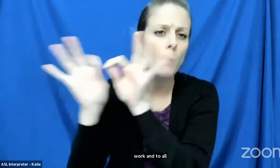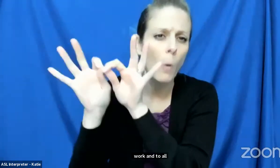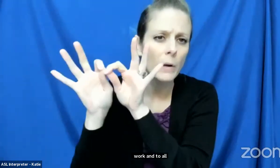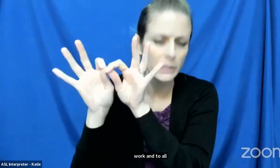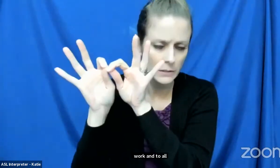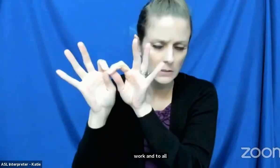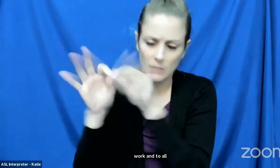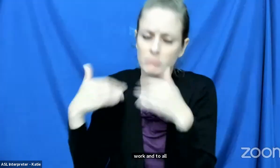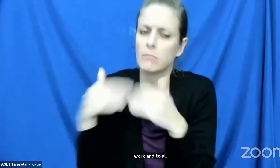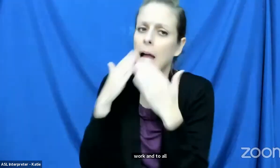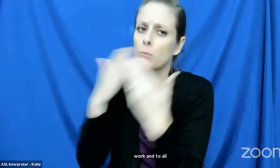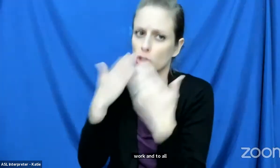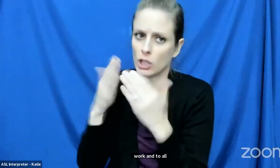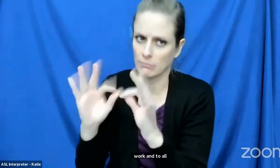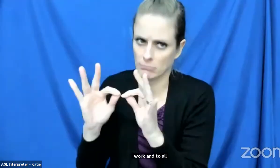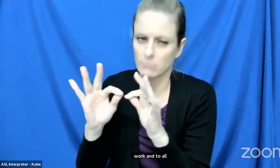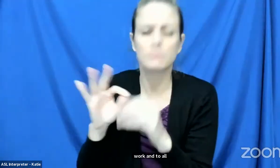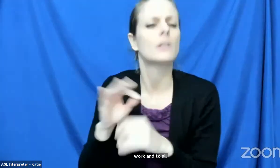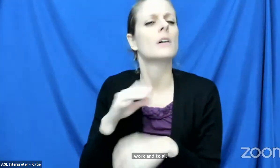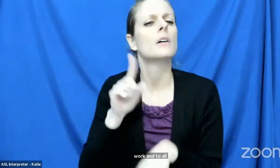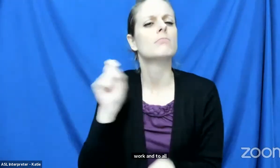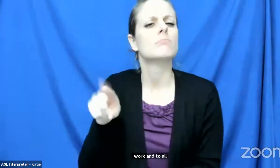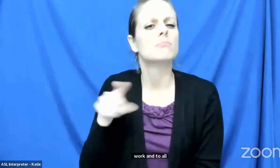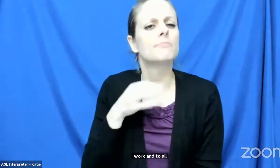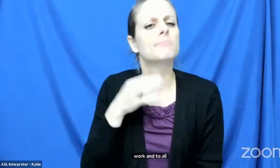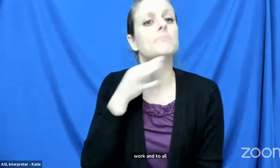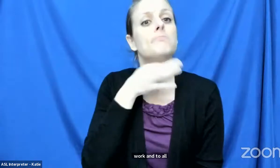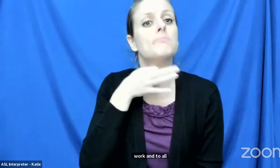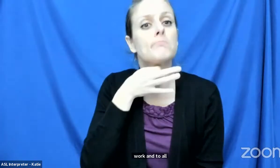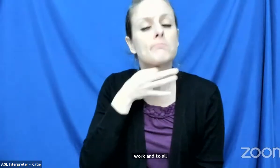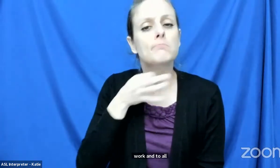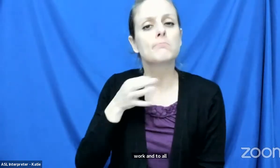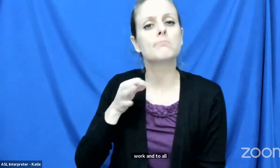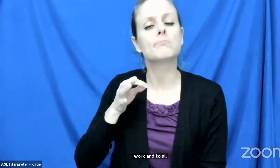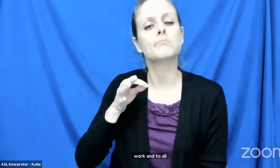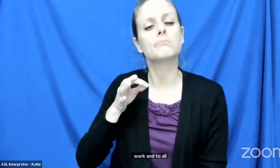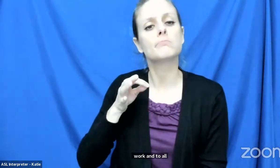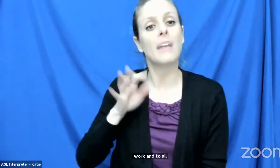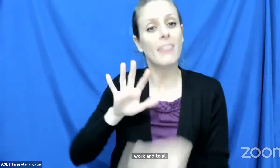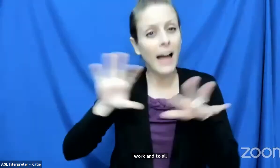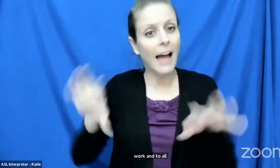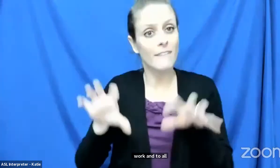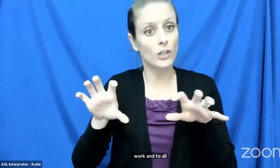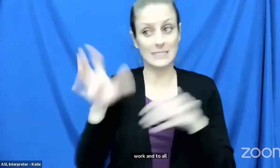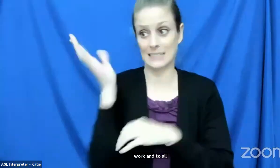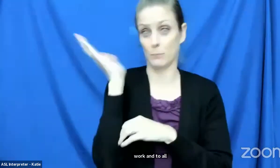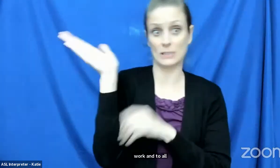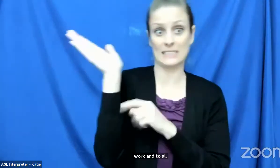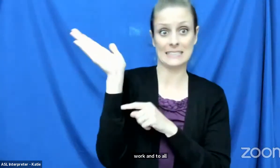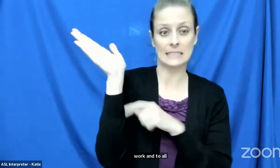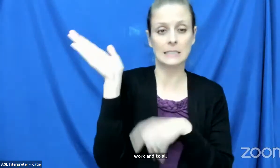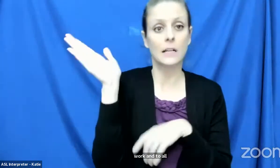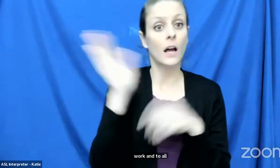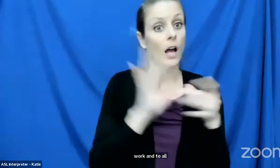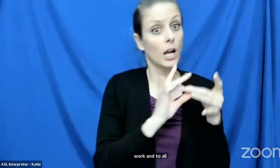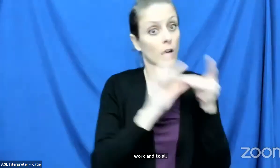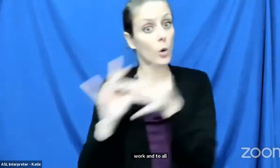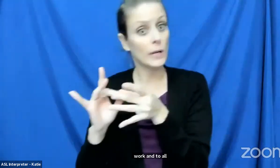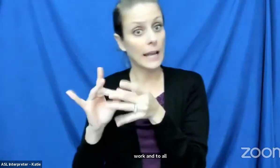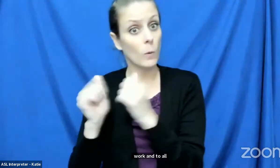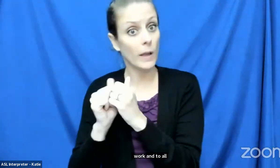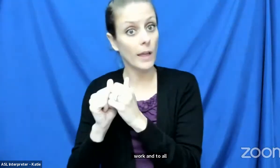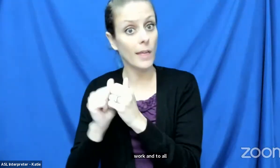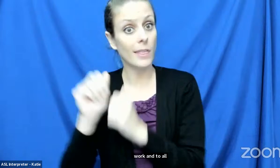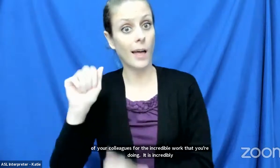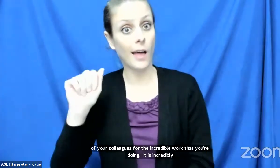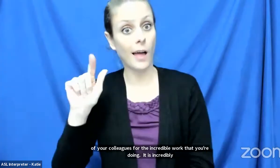it. I'm curious to what extent the efforts that you're presenting today are coordinated with the Alameda Alliance